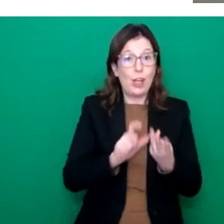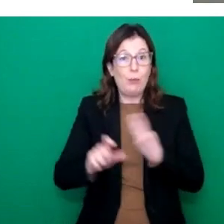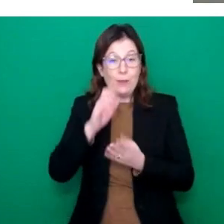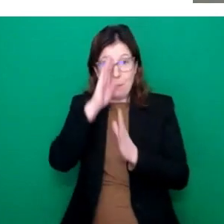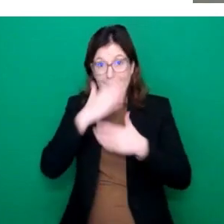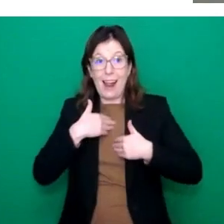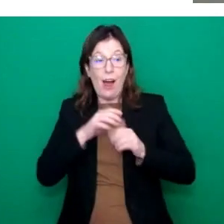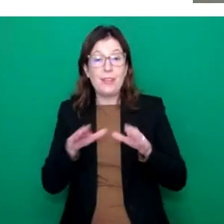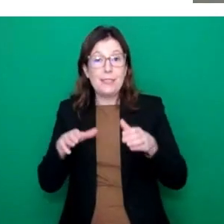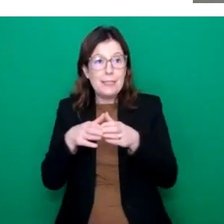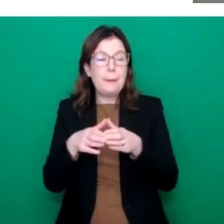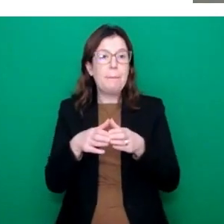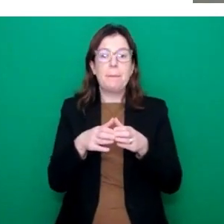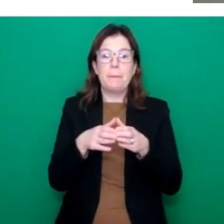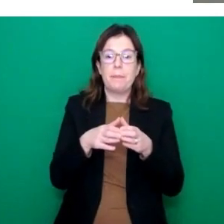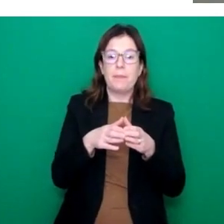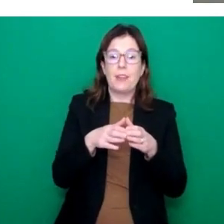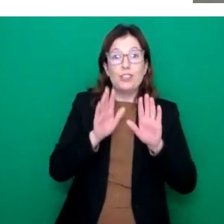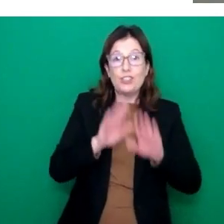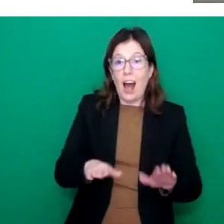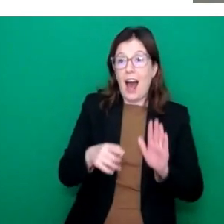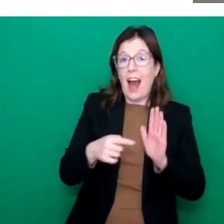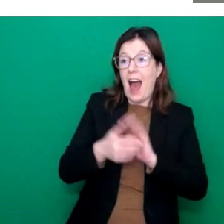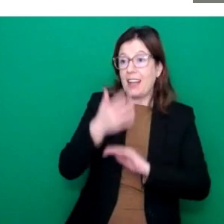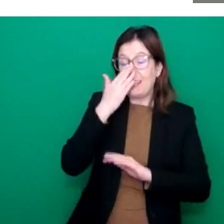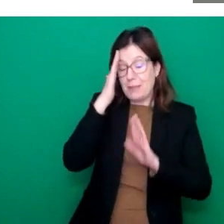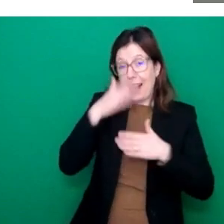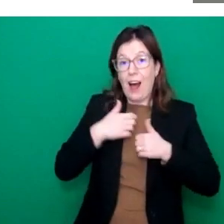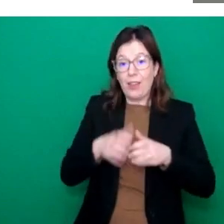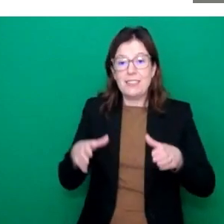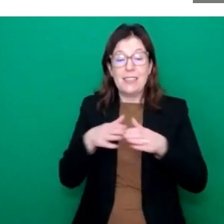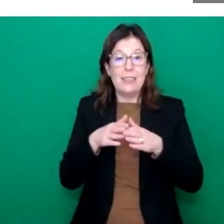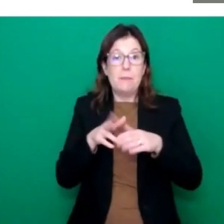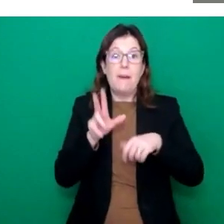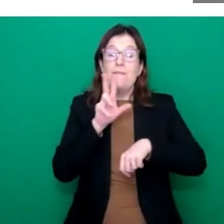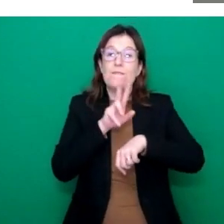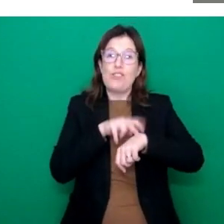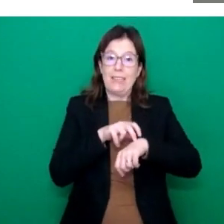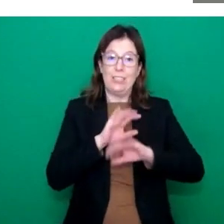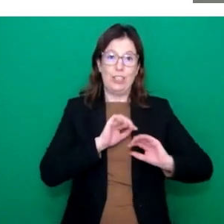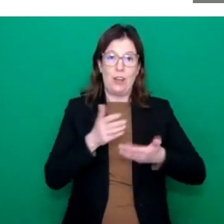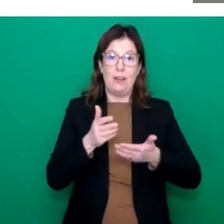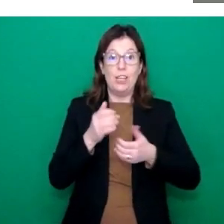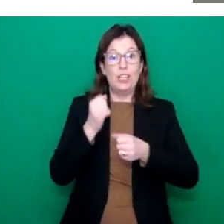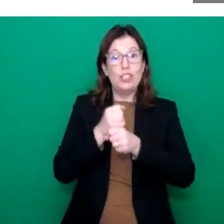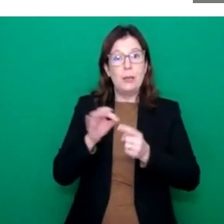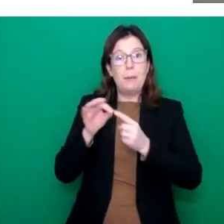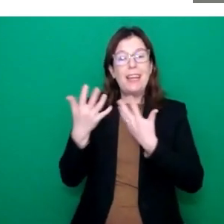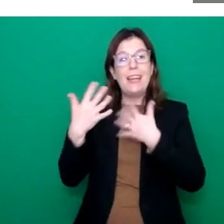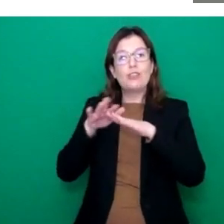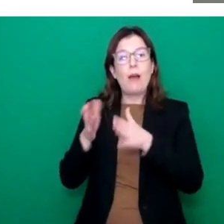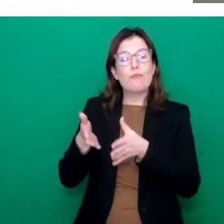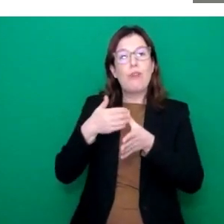health teams, child and adolescent mental health teams, forensic services, and GP integrated